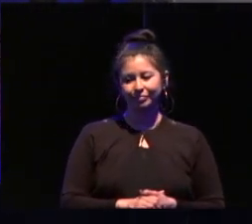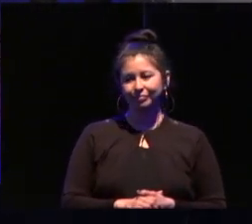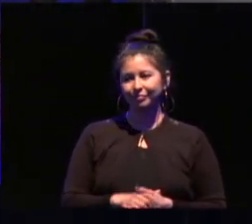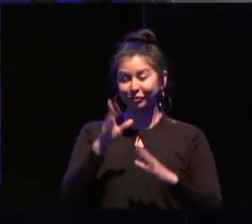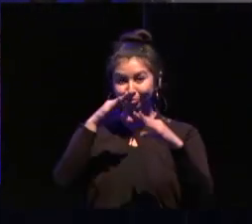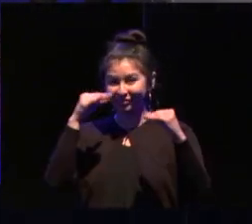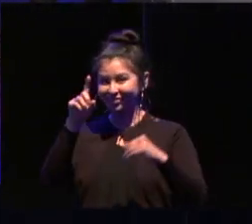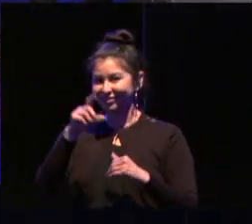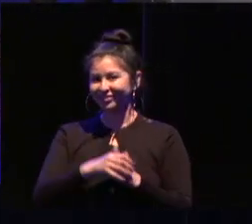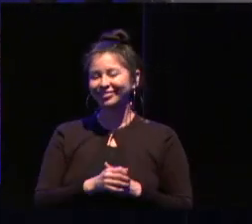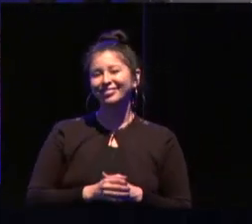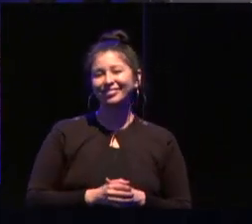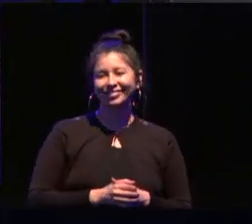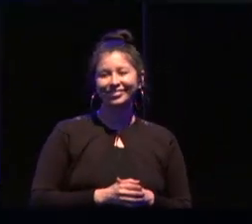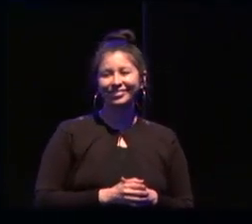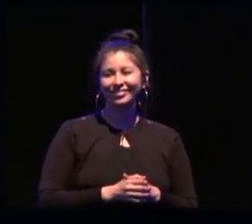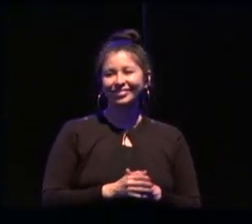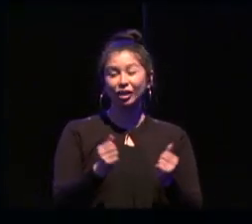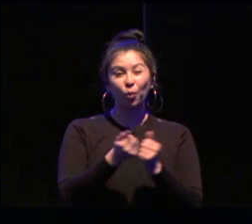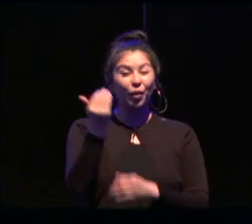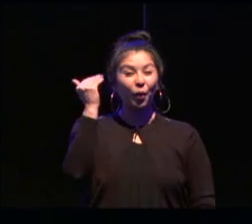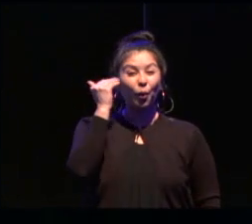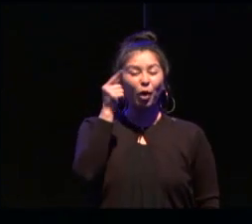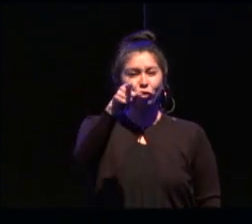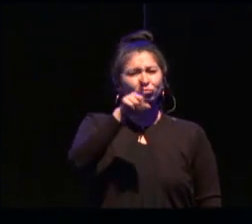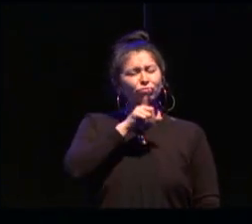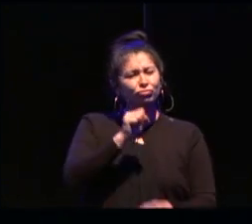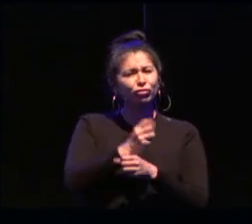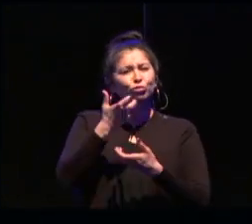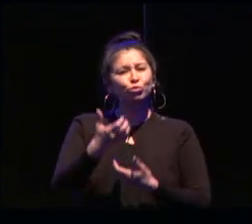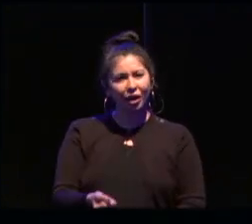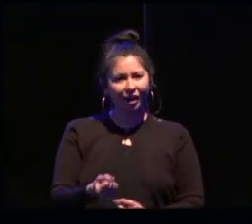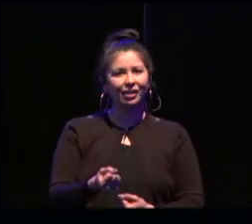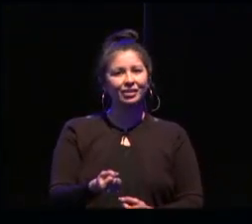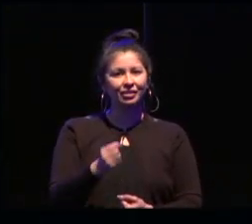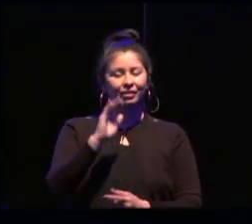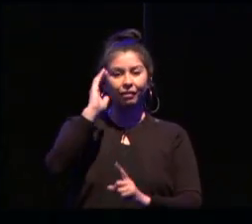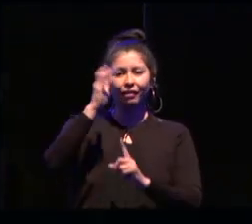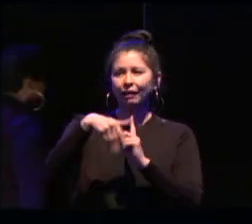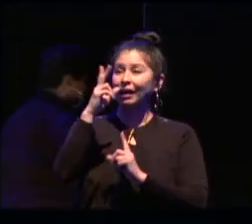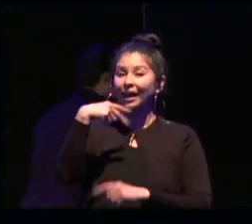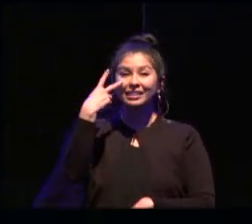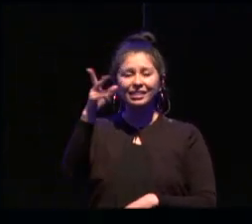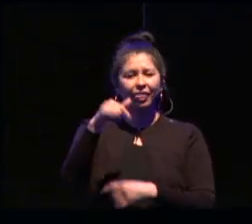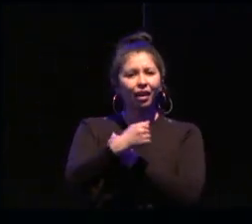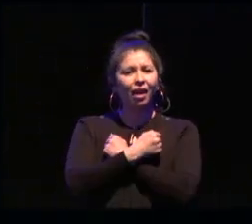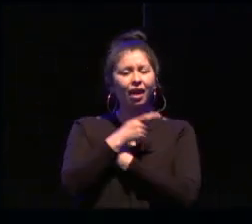Are you smiling with the awareness that you can trust in the invisible presence